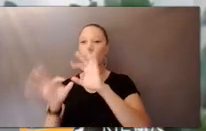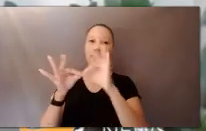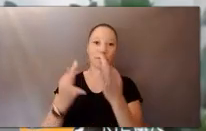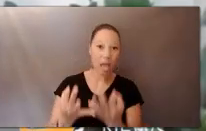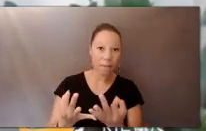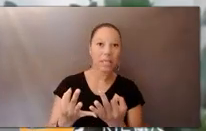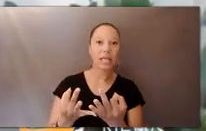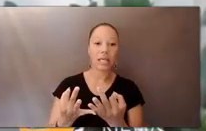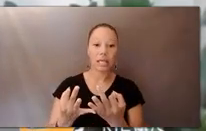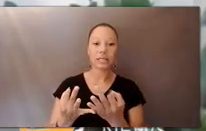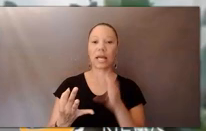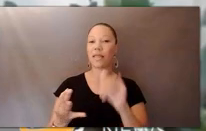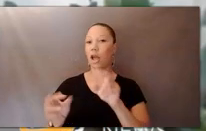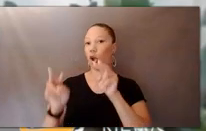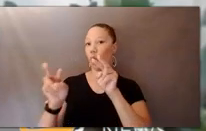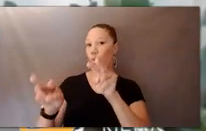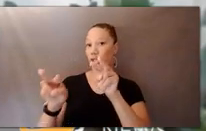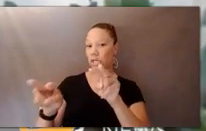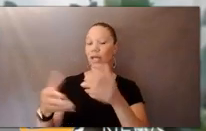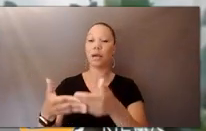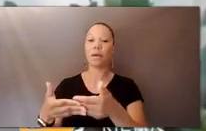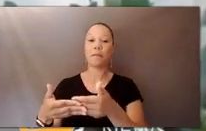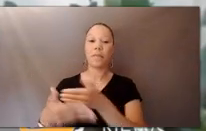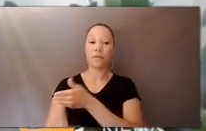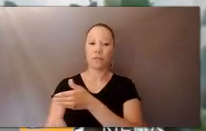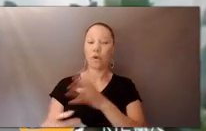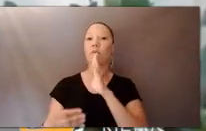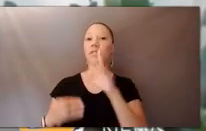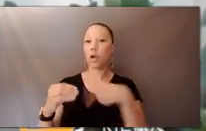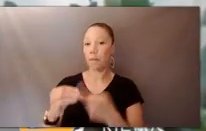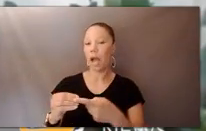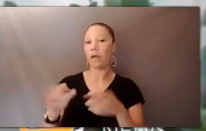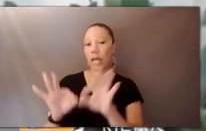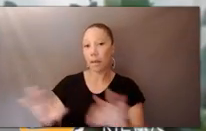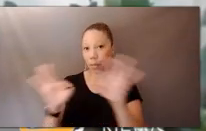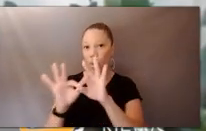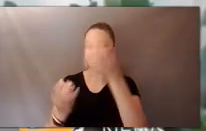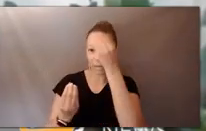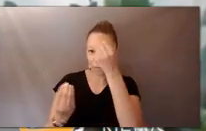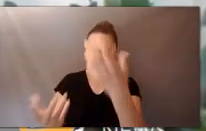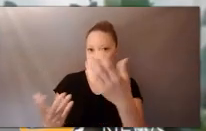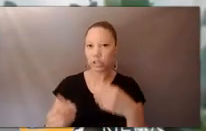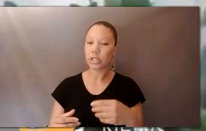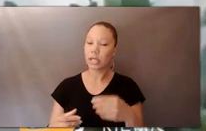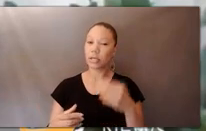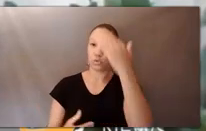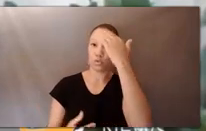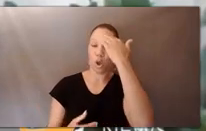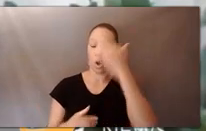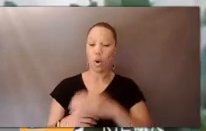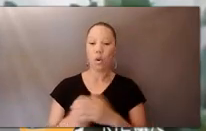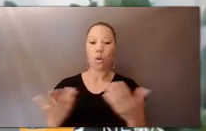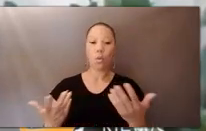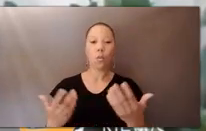of seniors who are watching this, before we get to what you want them to know, what's important for them to know, One